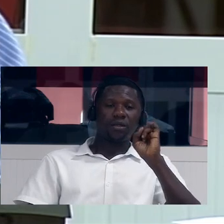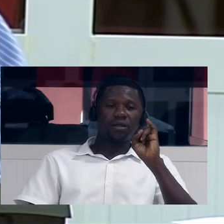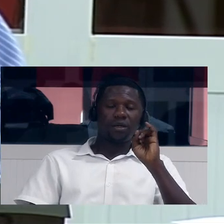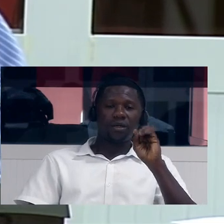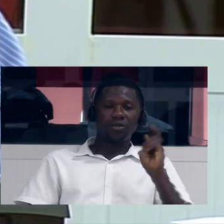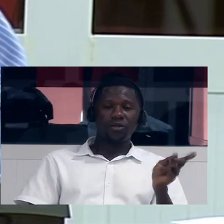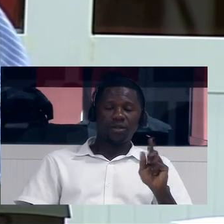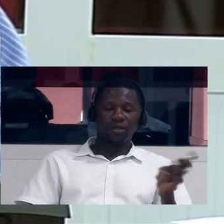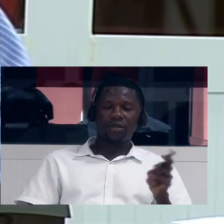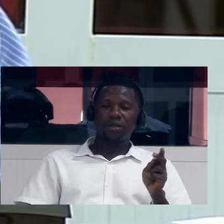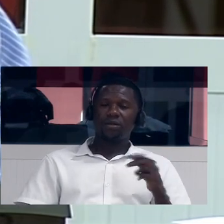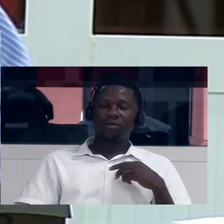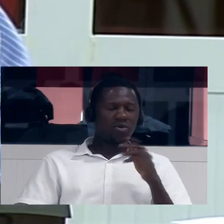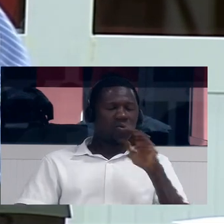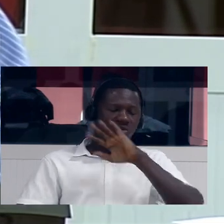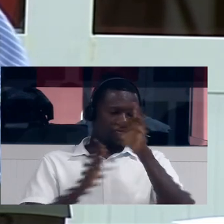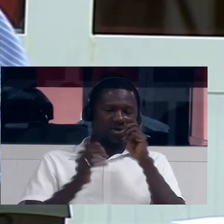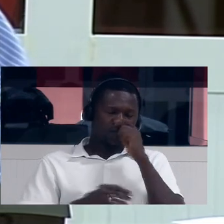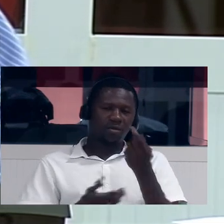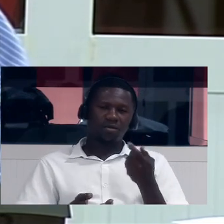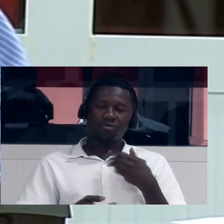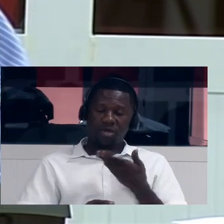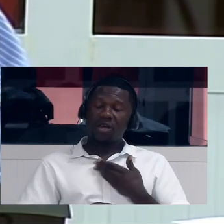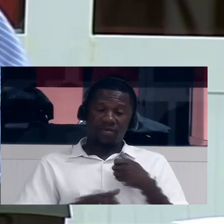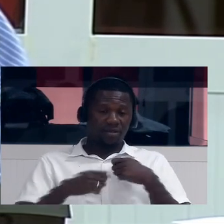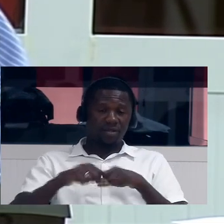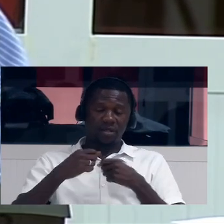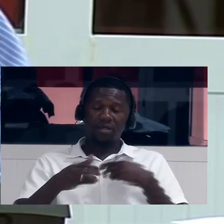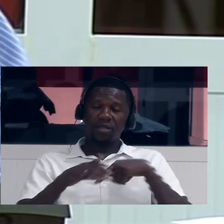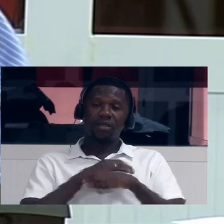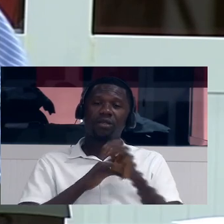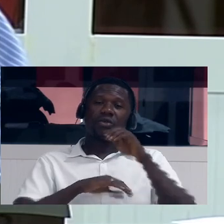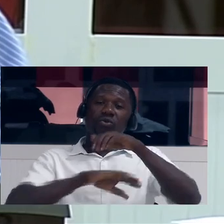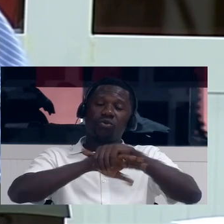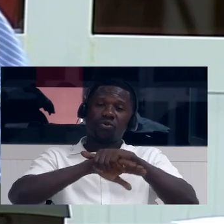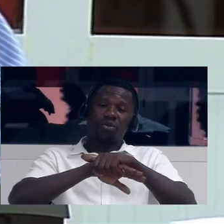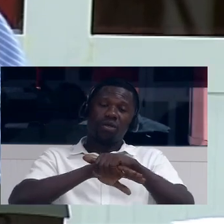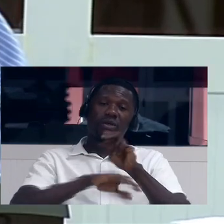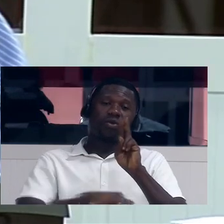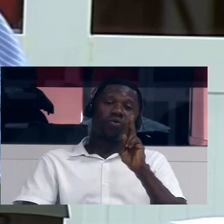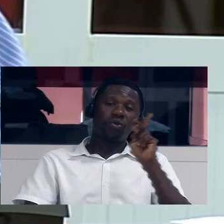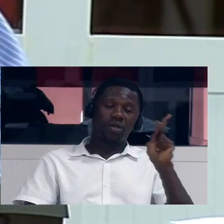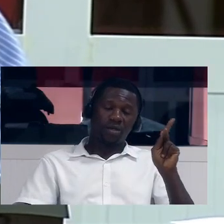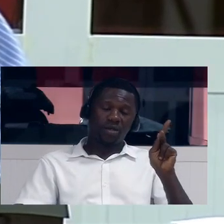peace. Amen. And then I had training in the UK, attended a